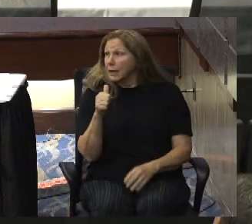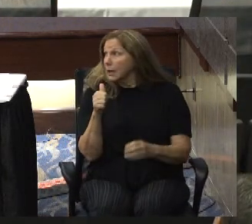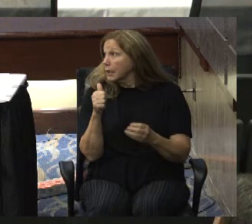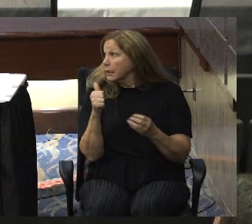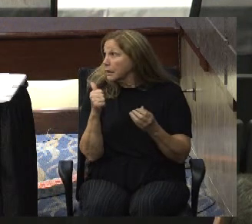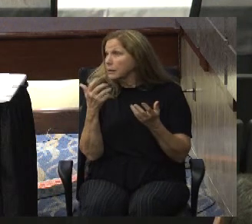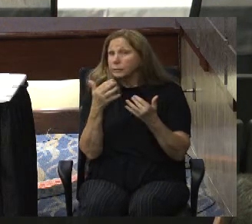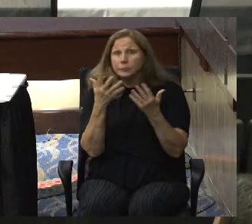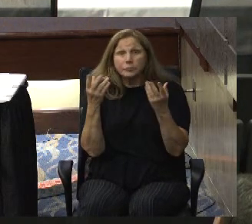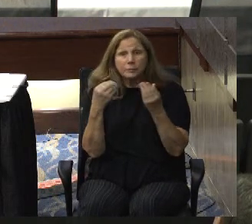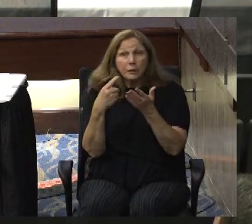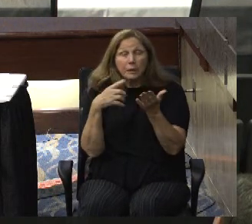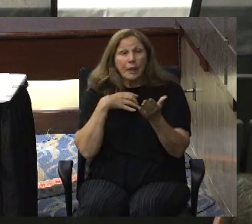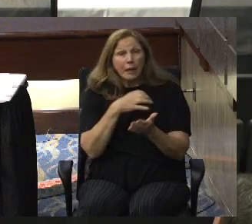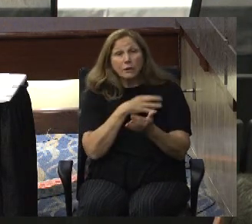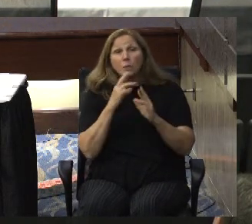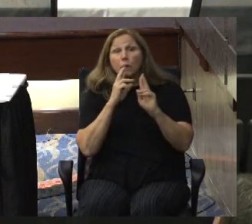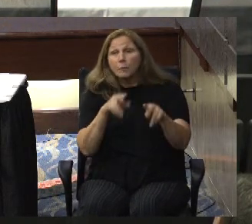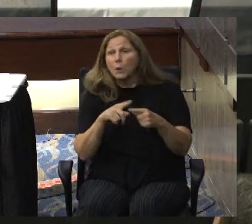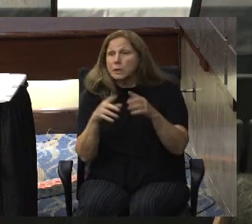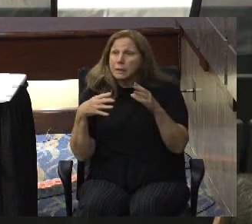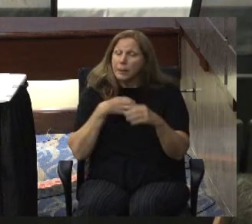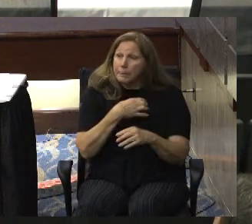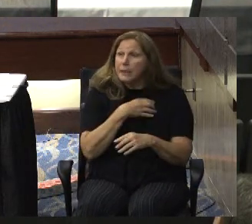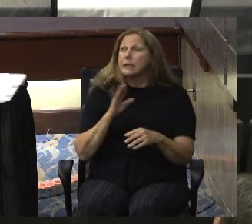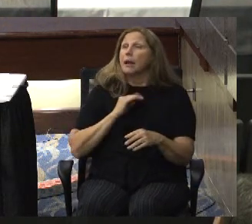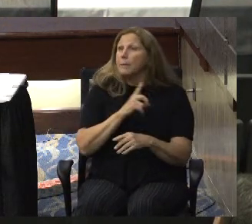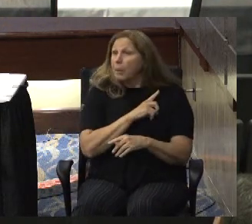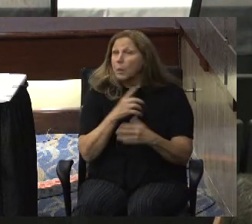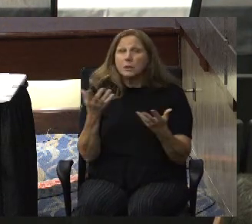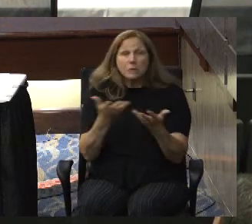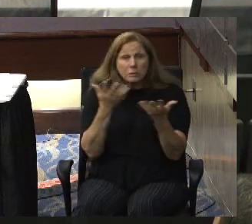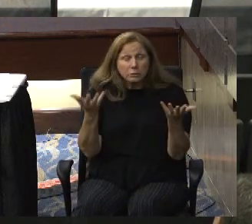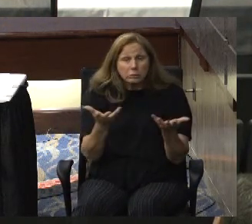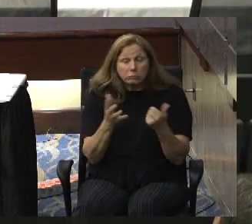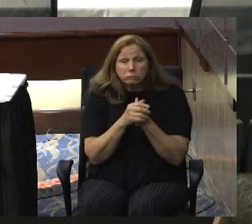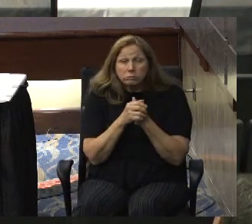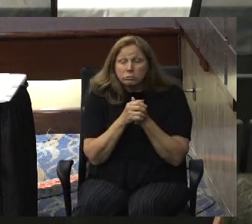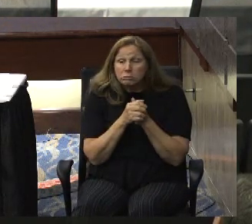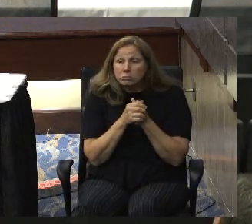other council member reports on committees, boards, or commission liaison visits?